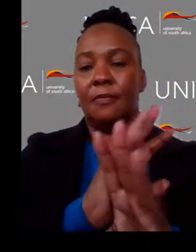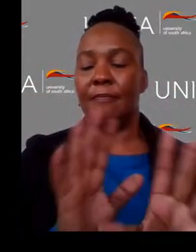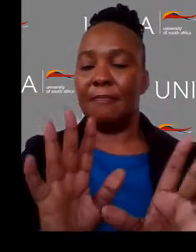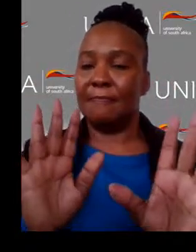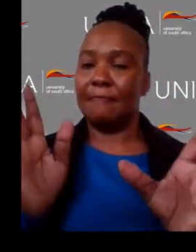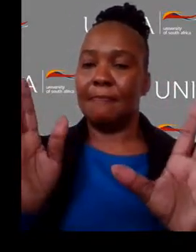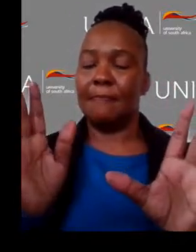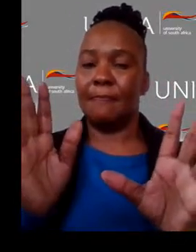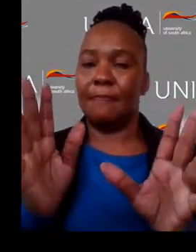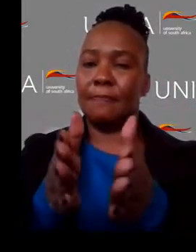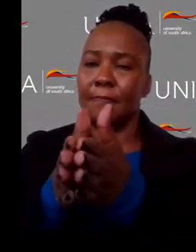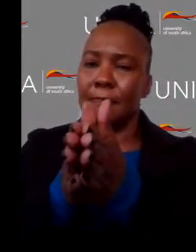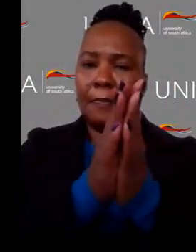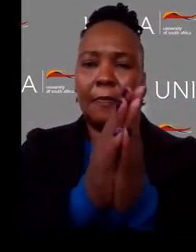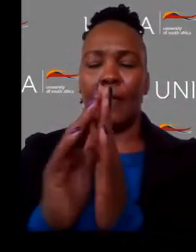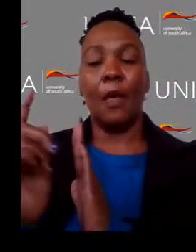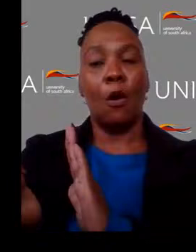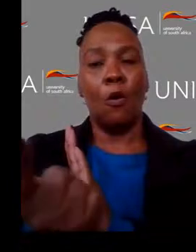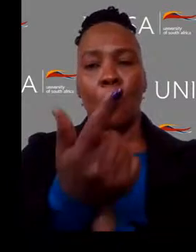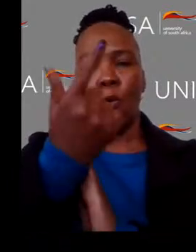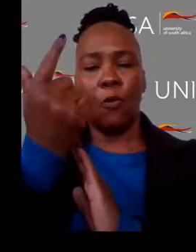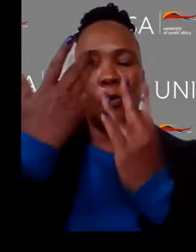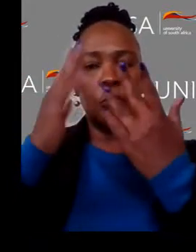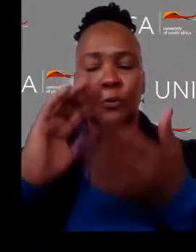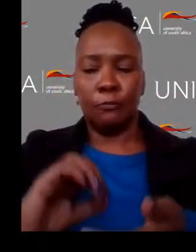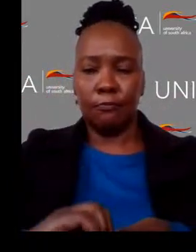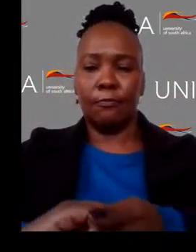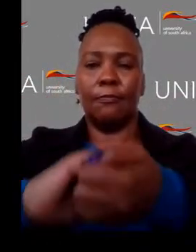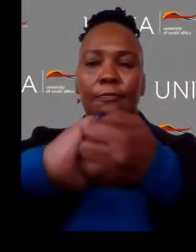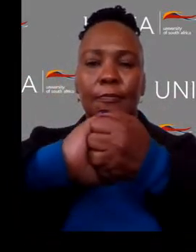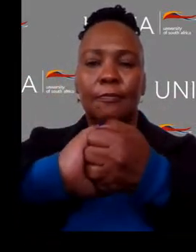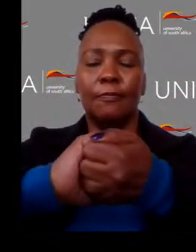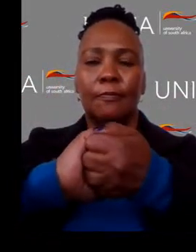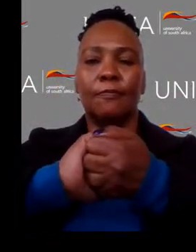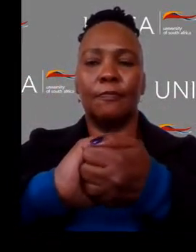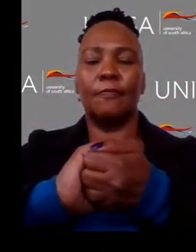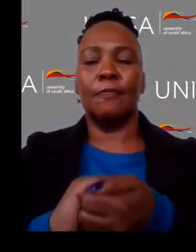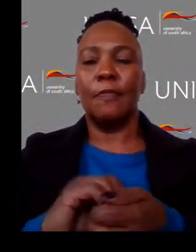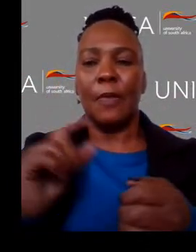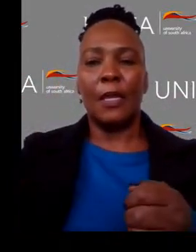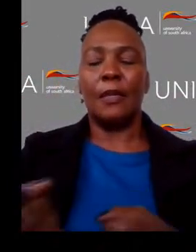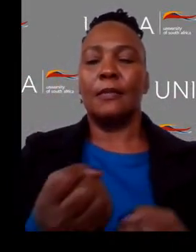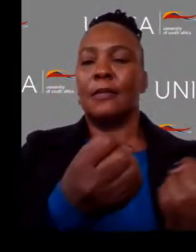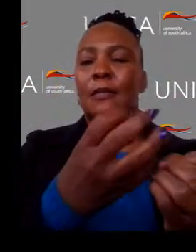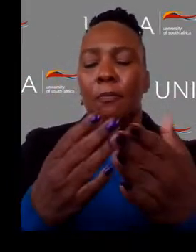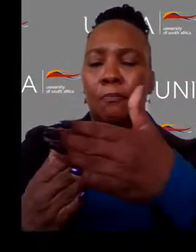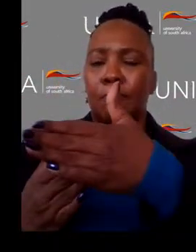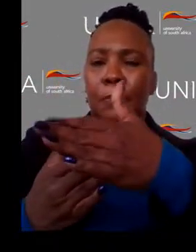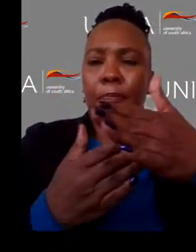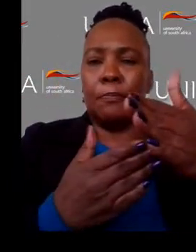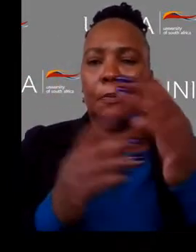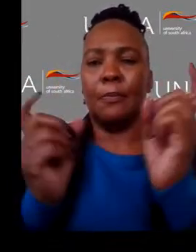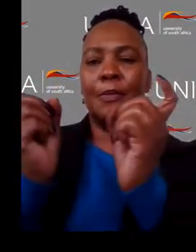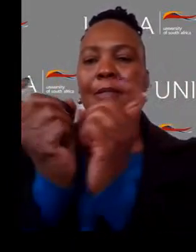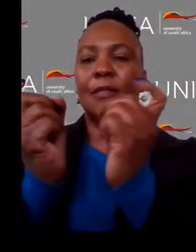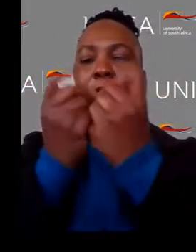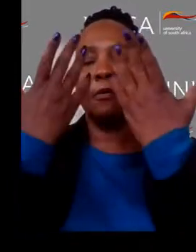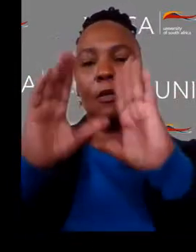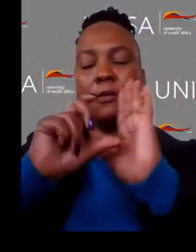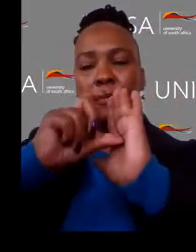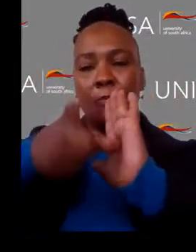I urge all students to join hands against the prejudice that constitute the biggest barrier against students with